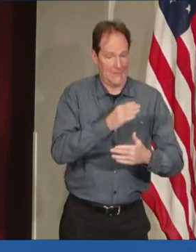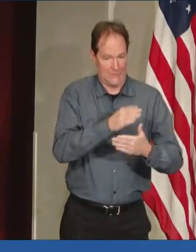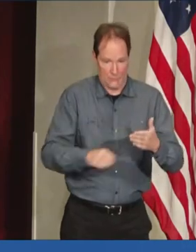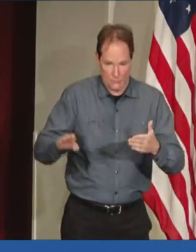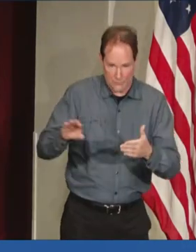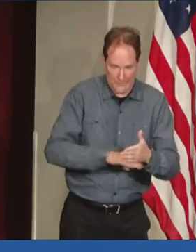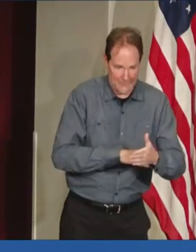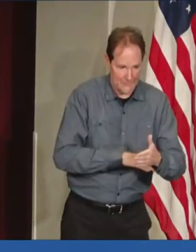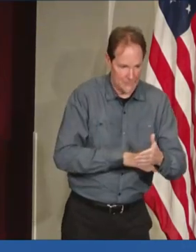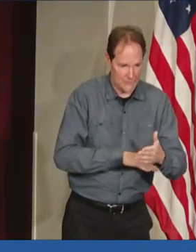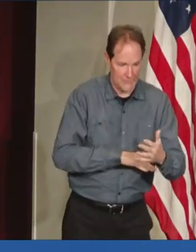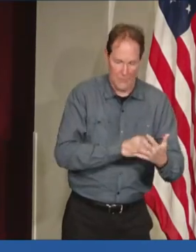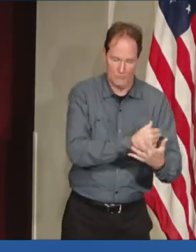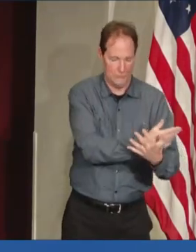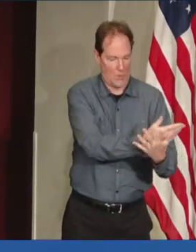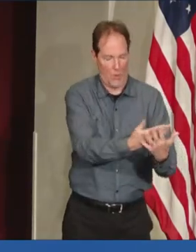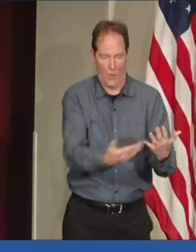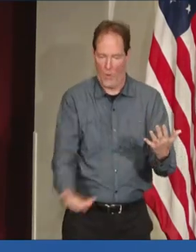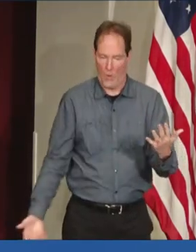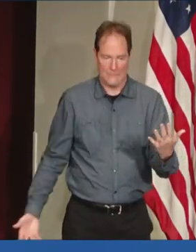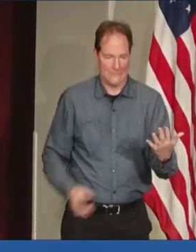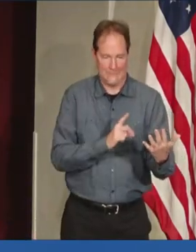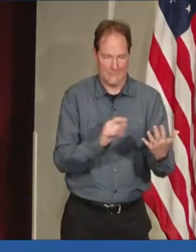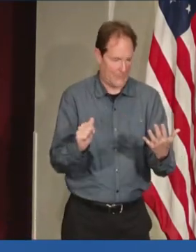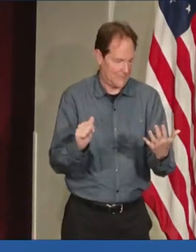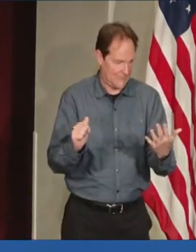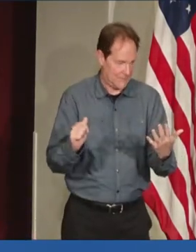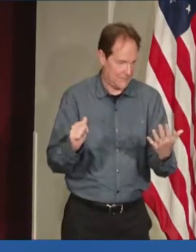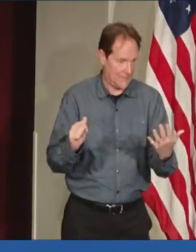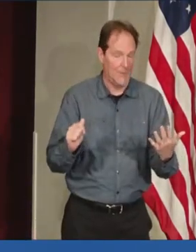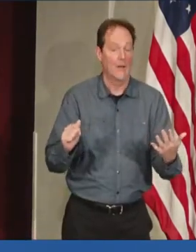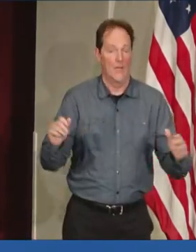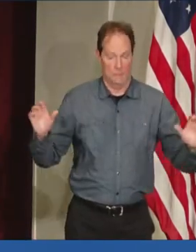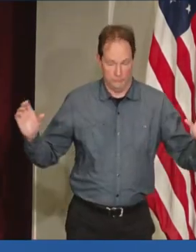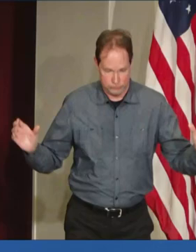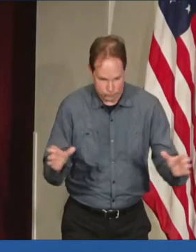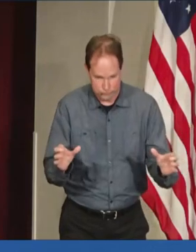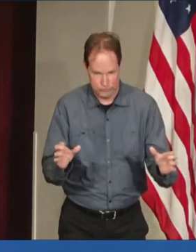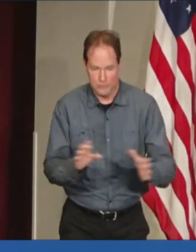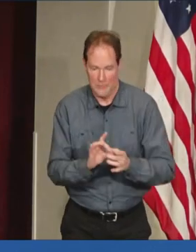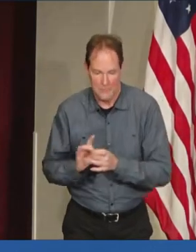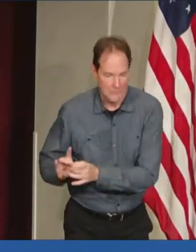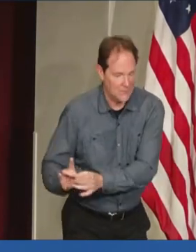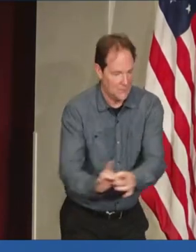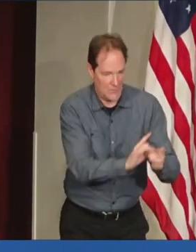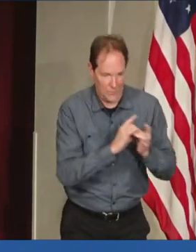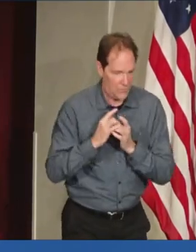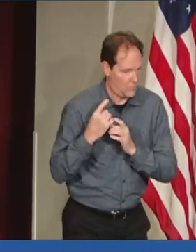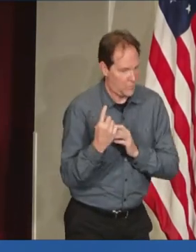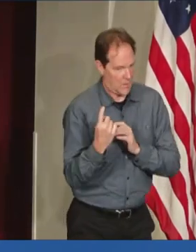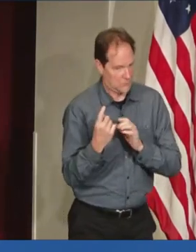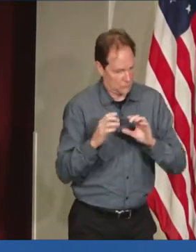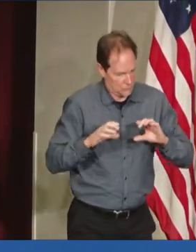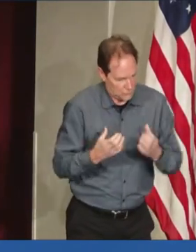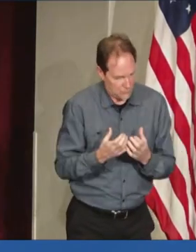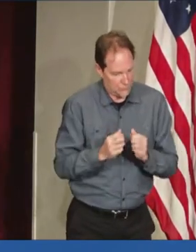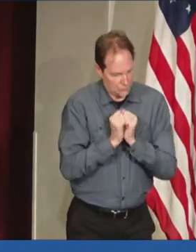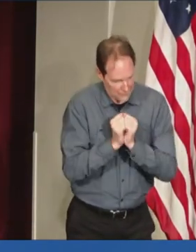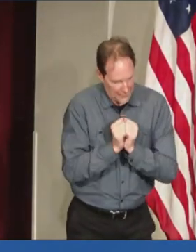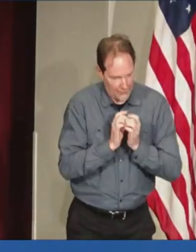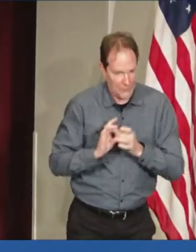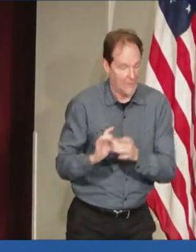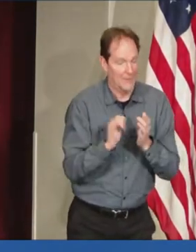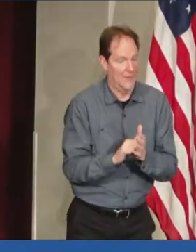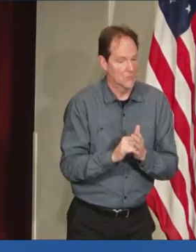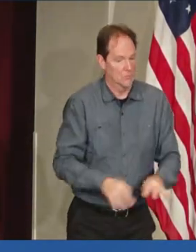discrimination across the board, but being able to come together as a unified group. So that was one of the things that was very important